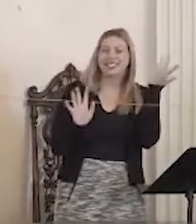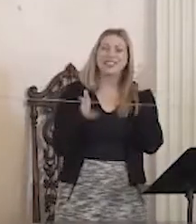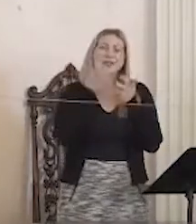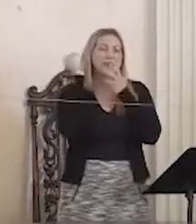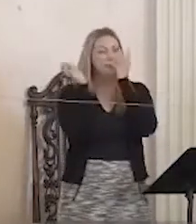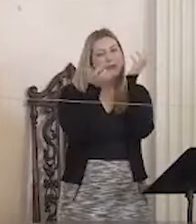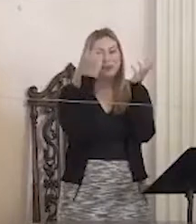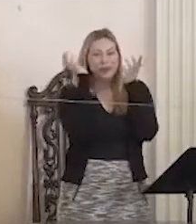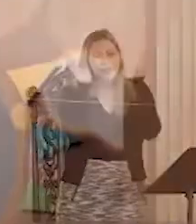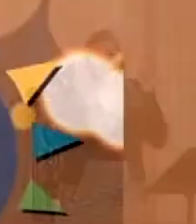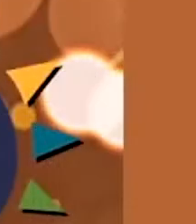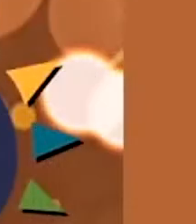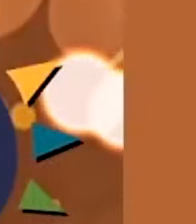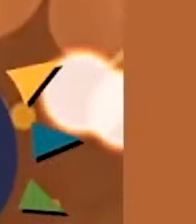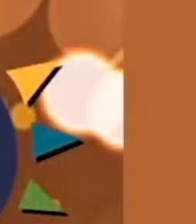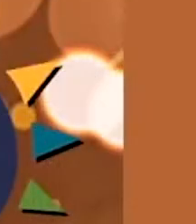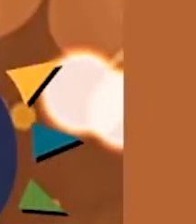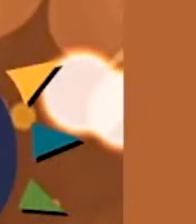Amazing.